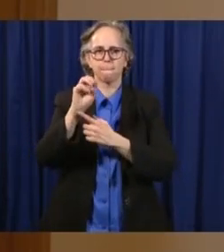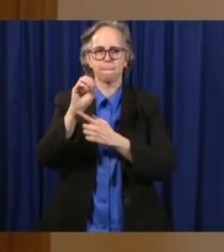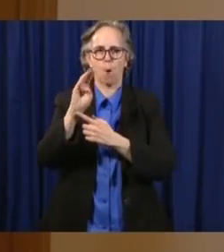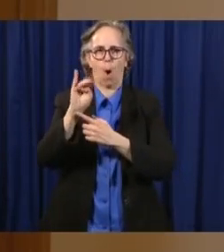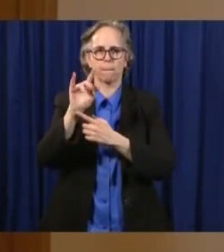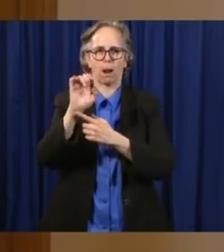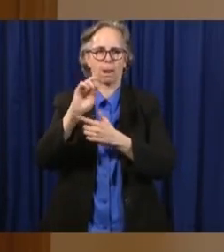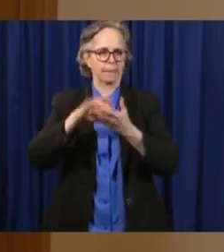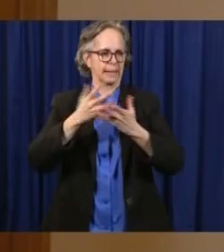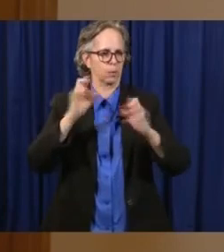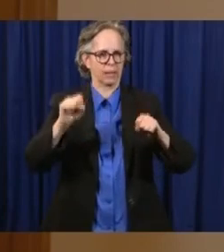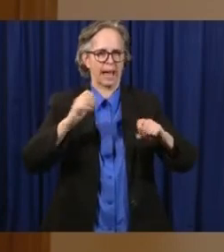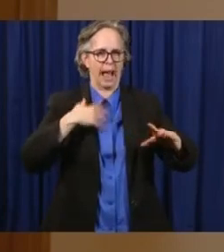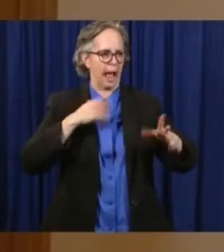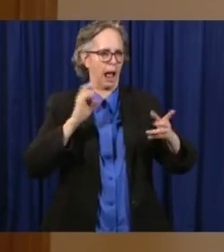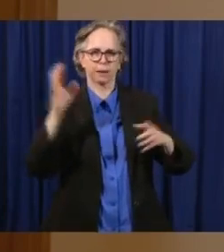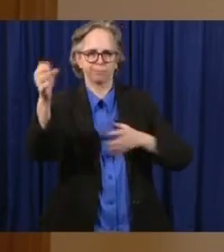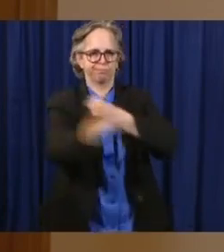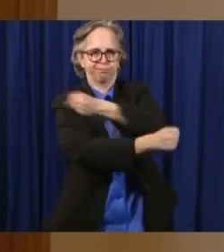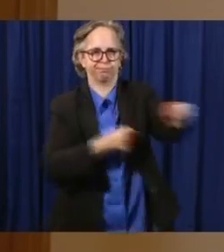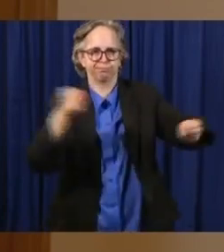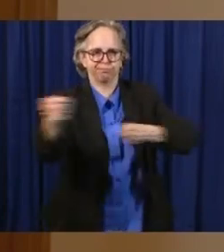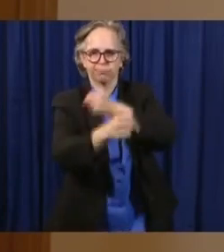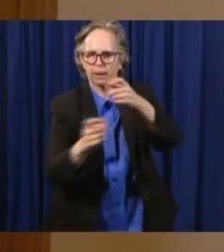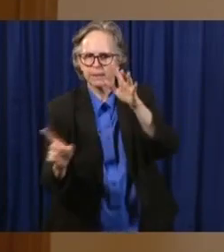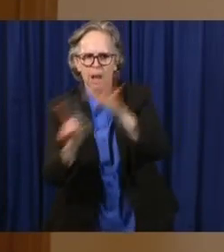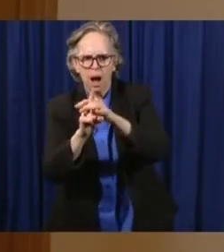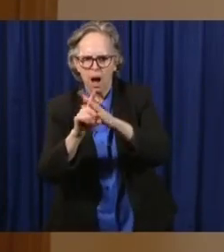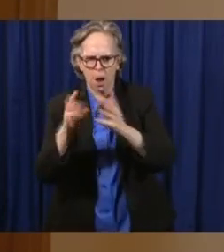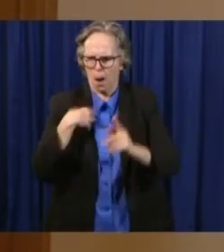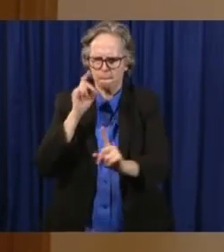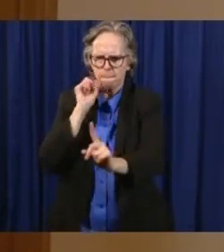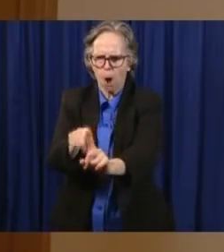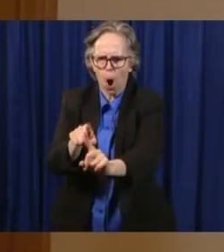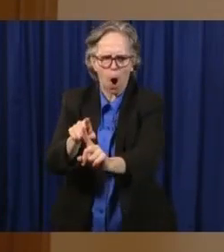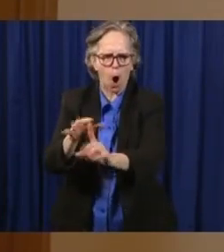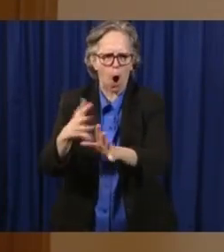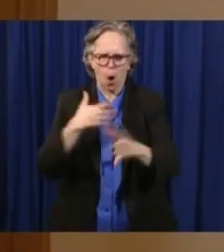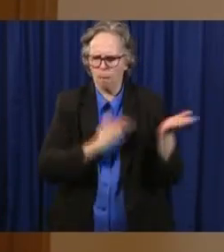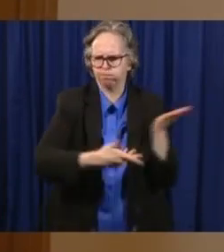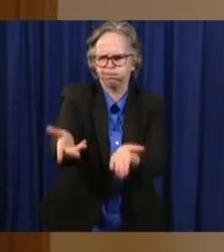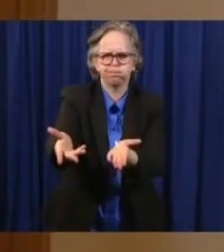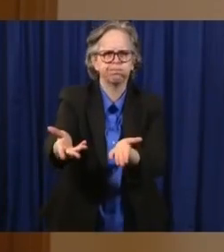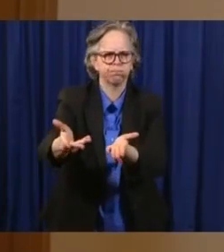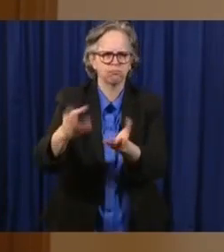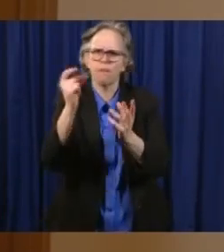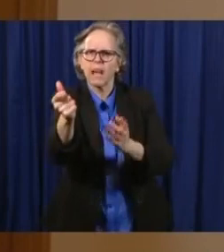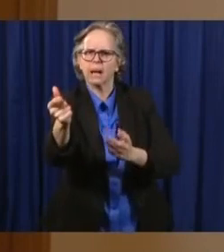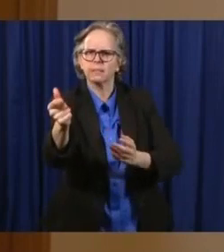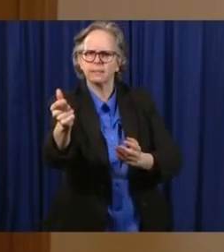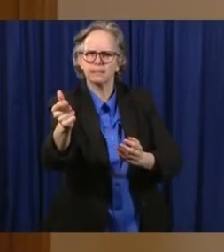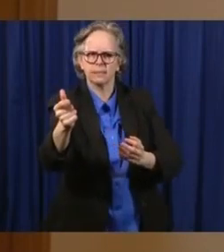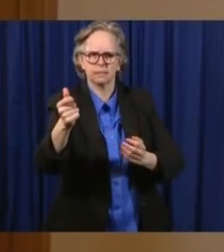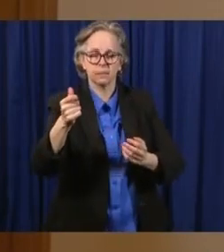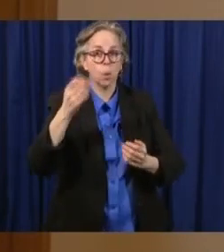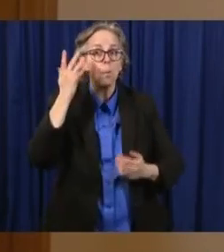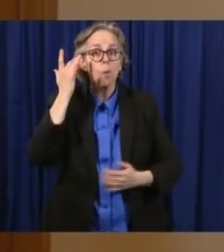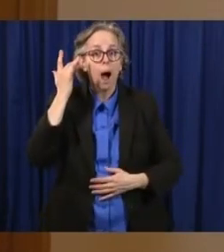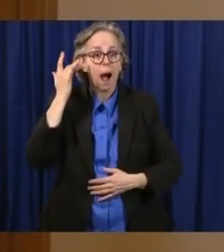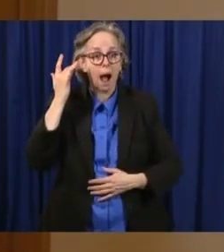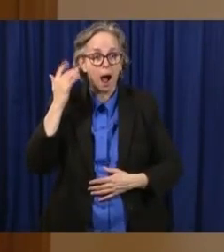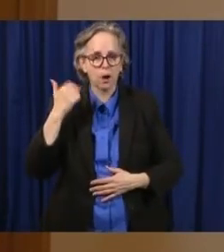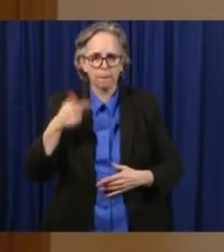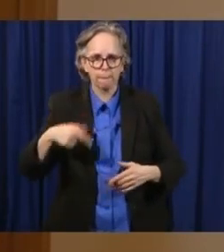like our prisons, like our nursing homes. And what we are doing is taking not only this, how we build out very static